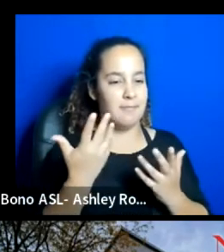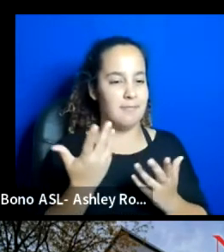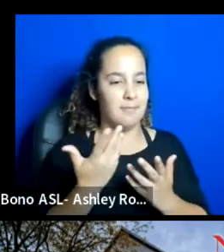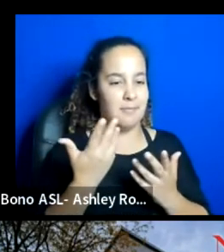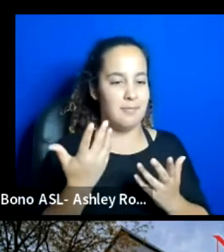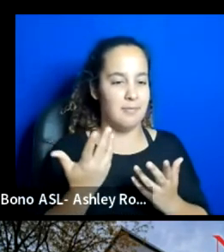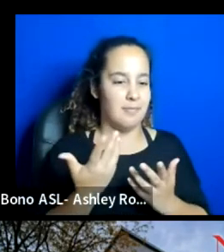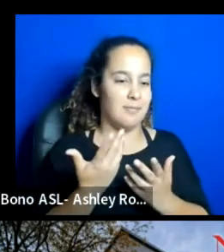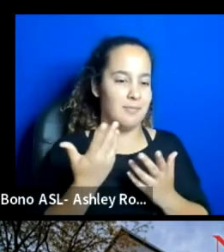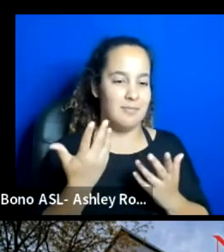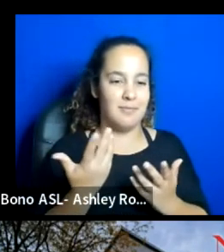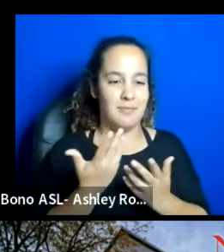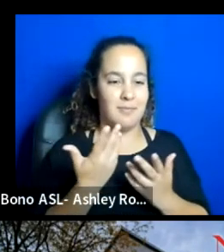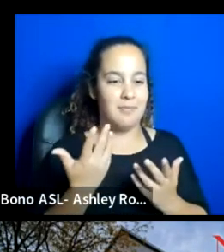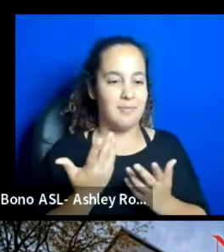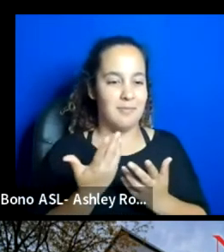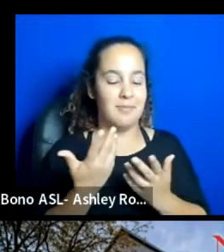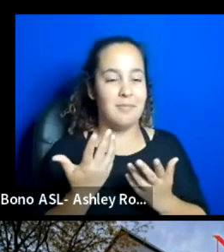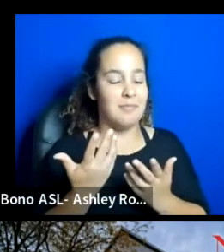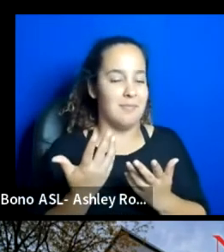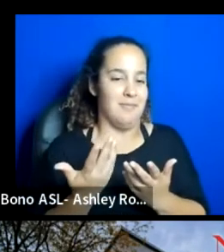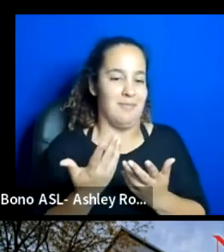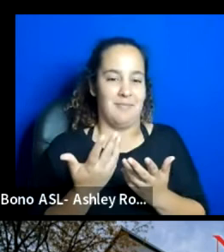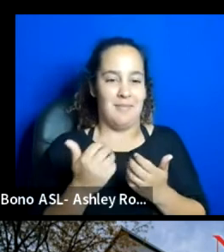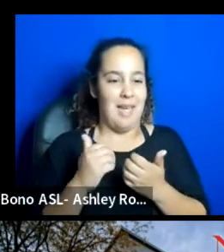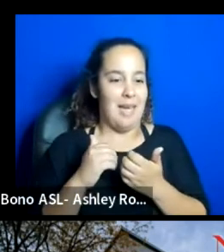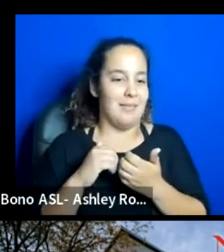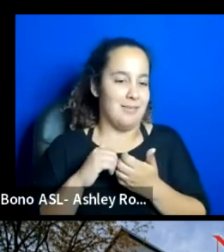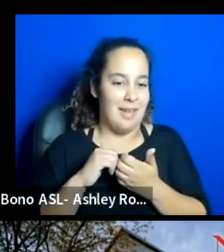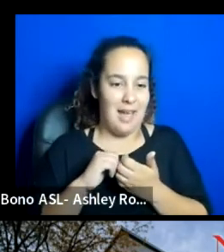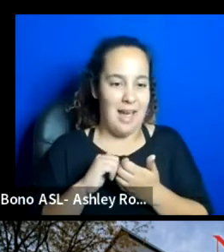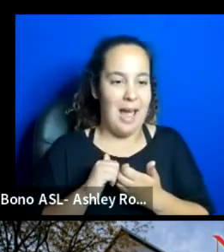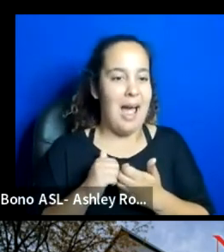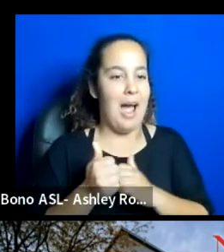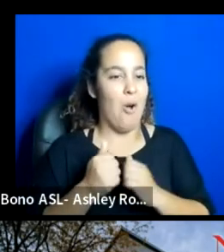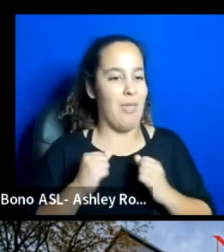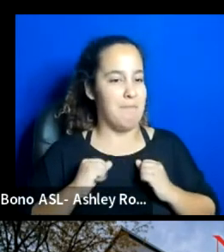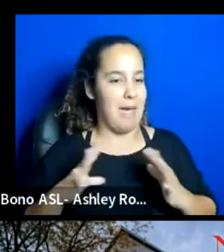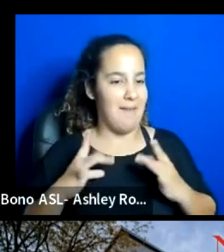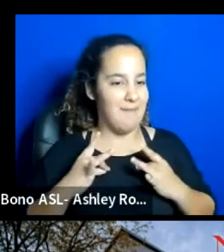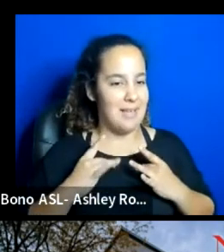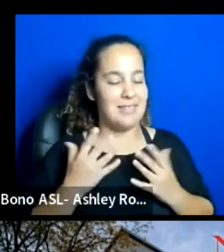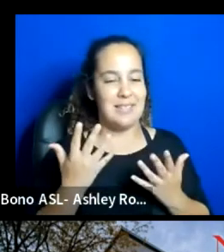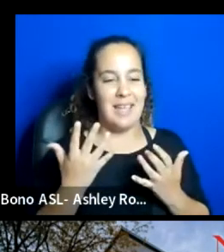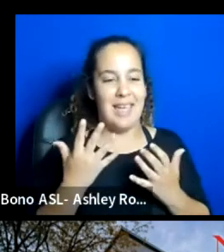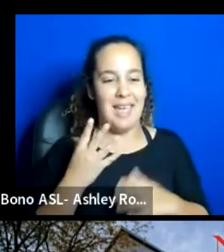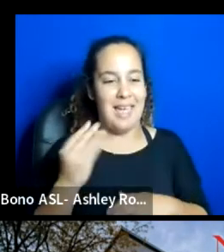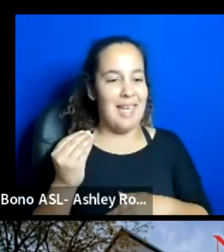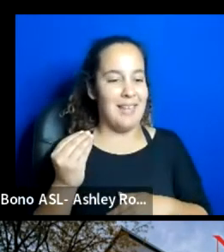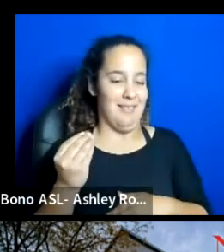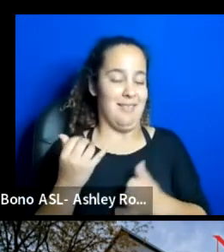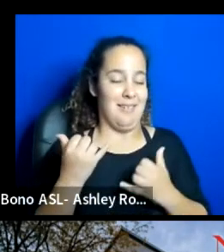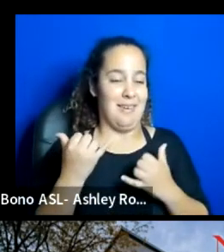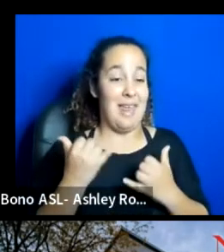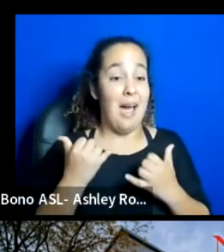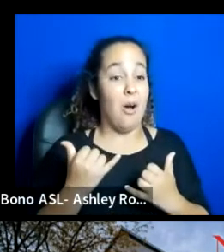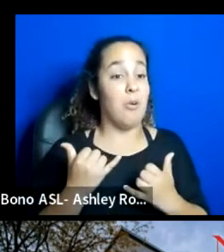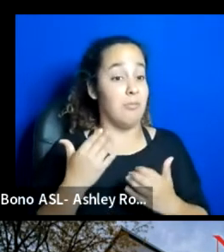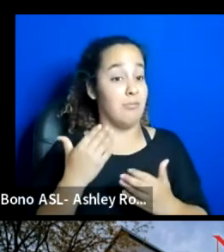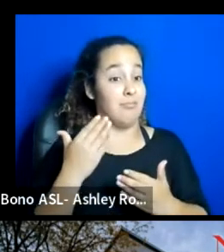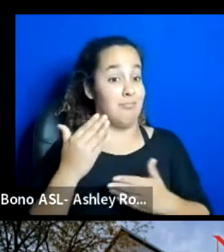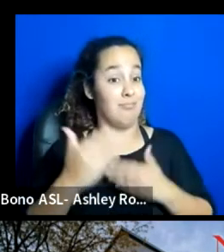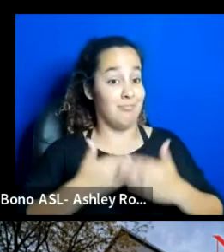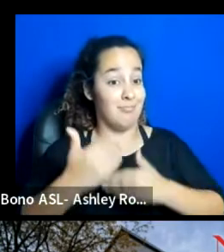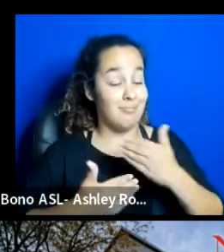grew, how it materialized in a list that was used as a leverage point. While openness